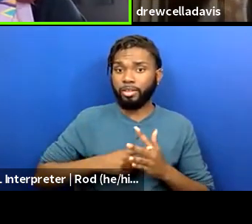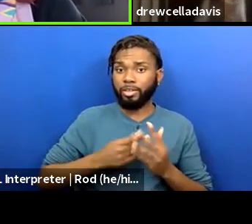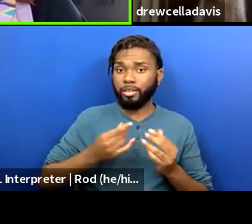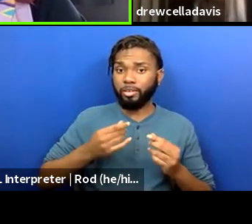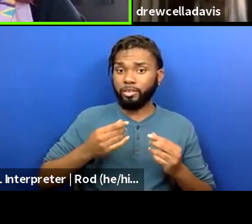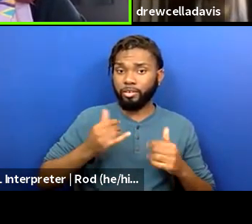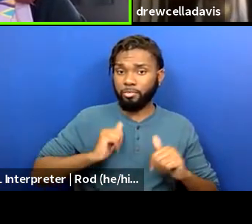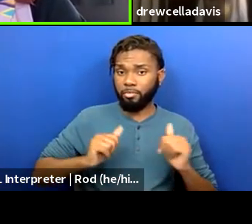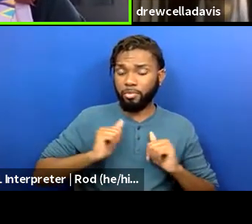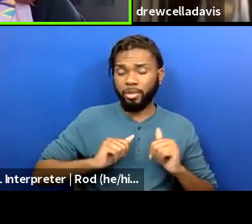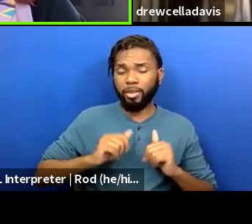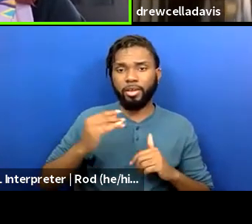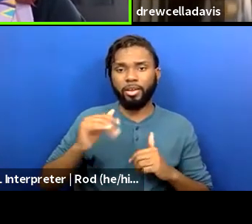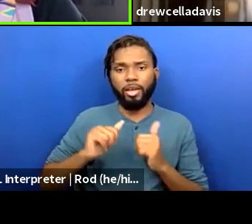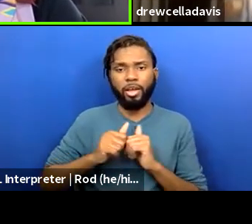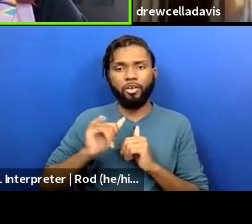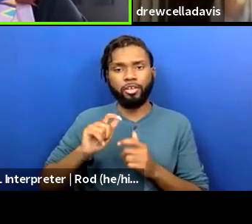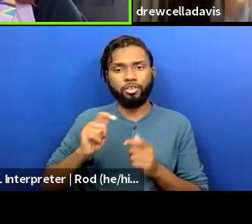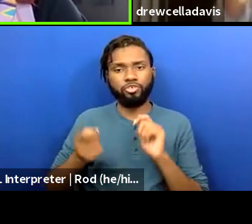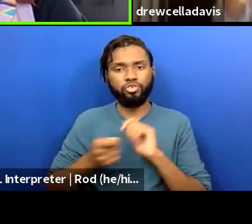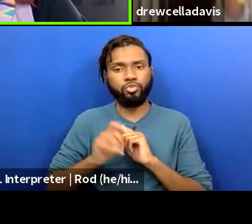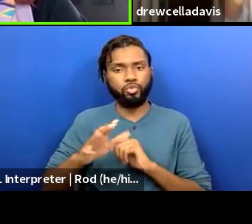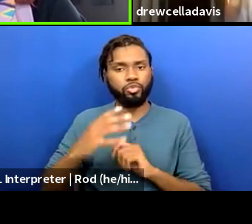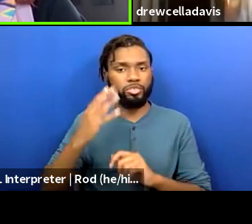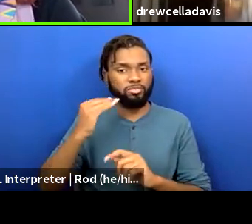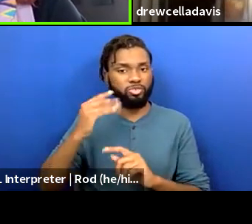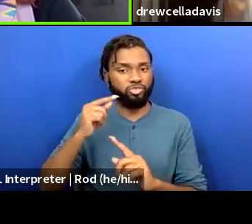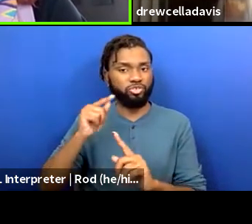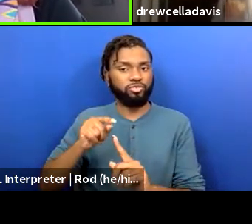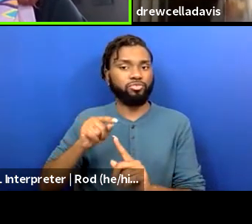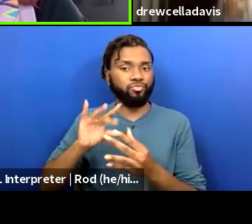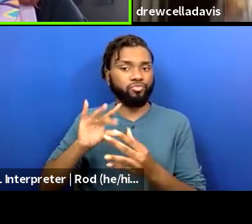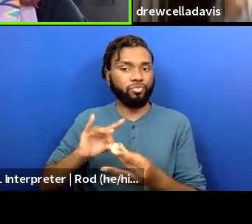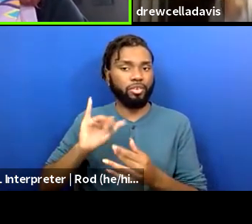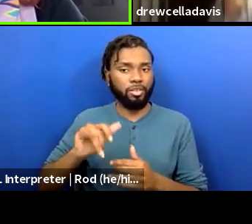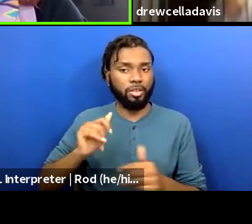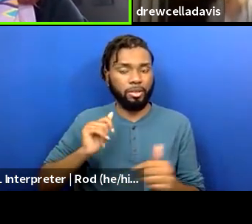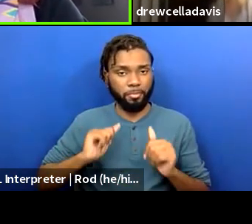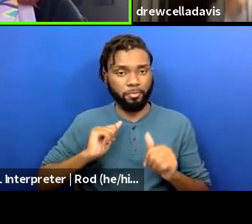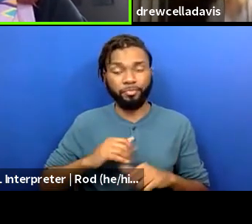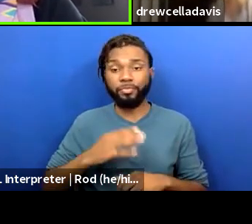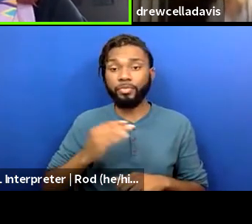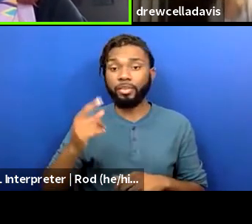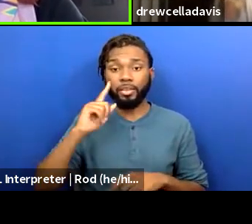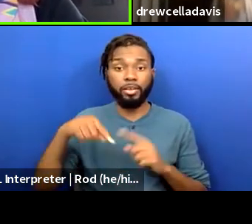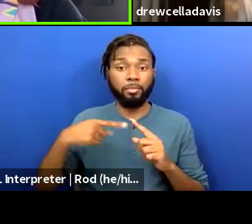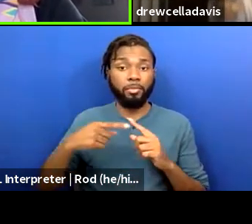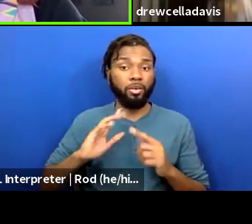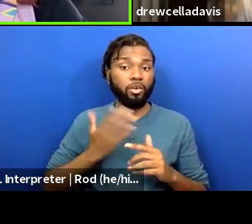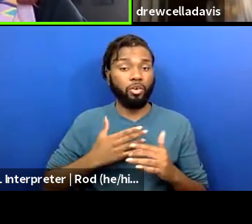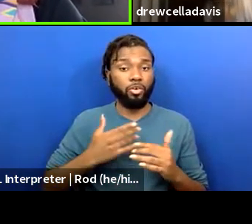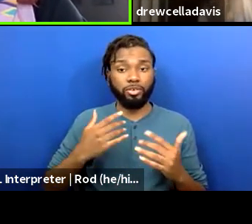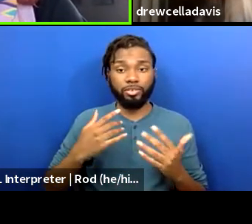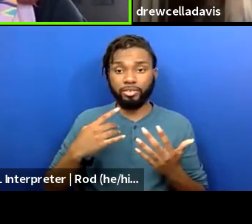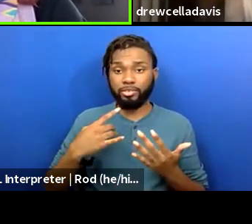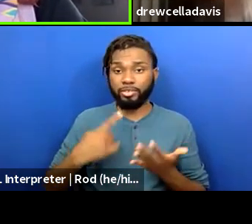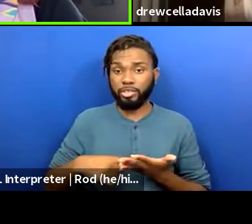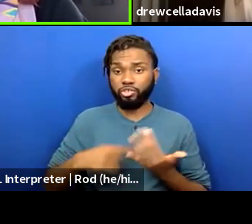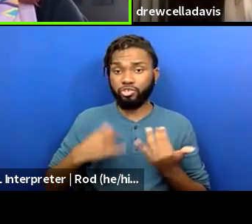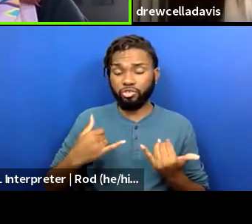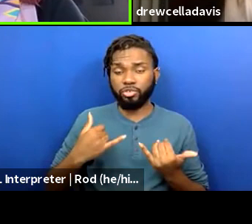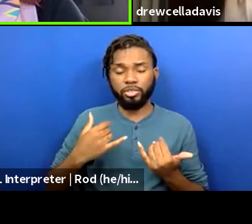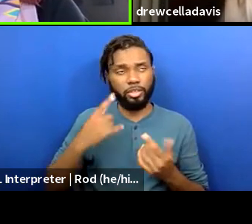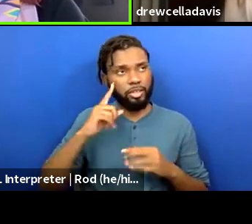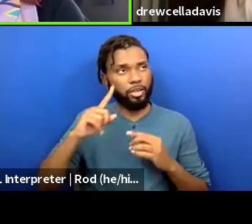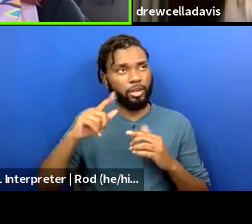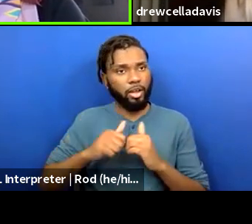your experience of that play. And I think about our kind of discussion today and in the ways that we want to see